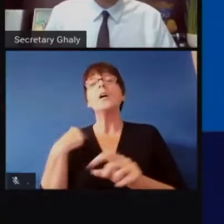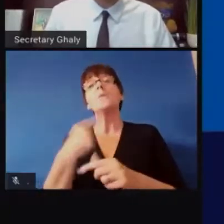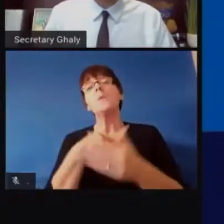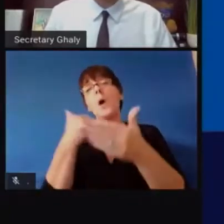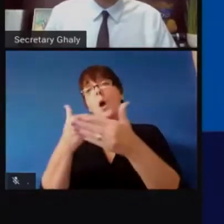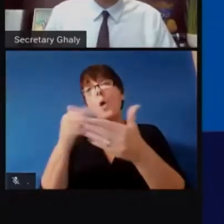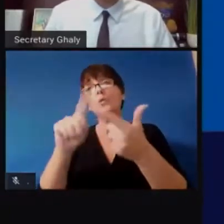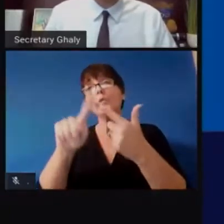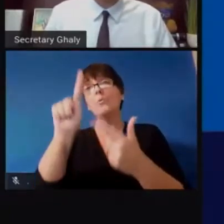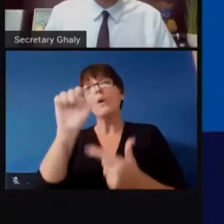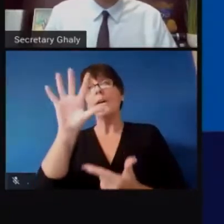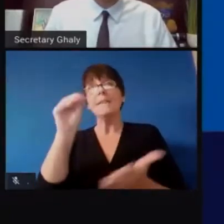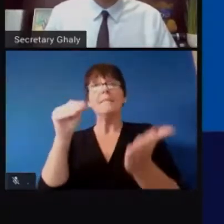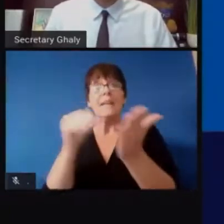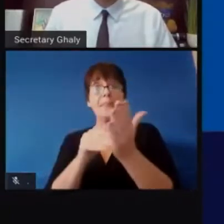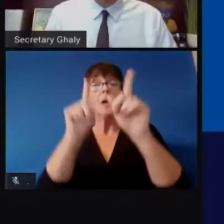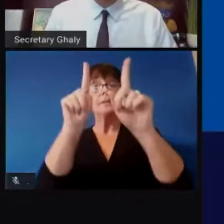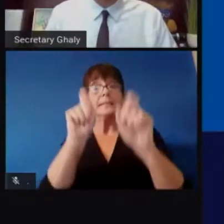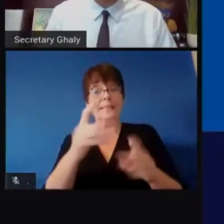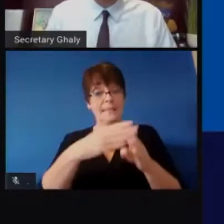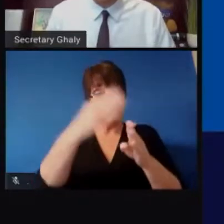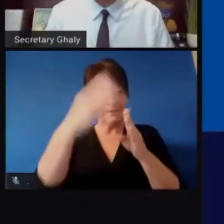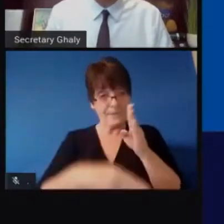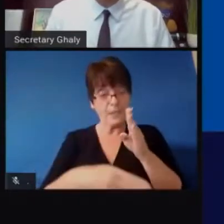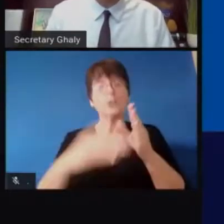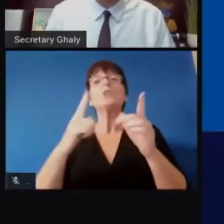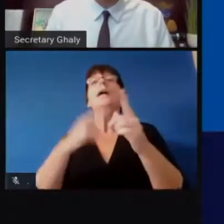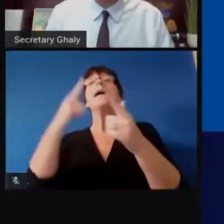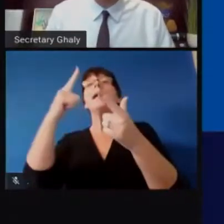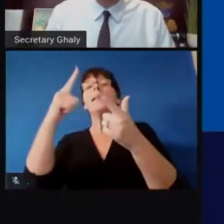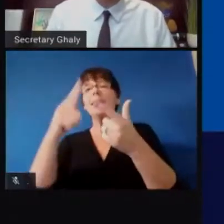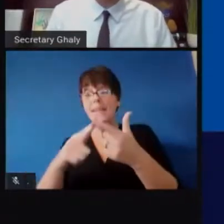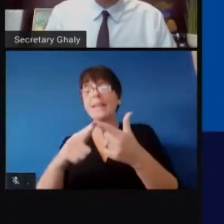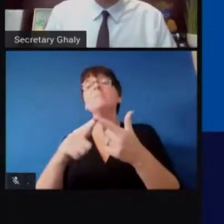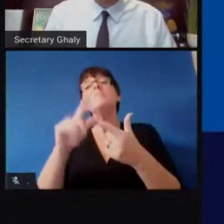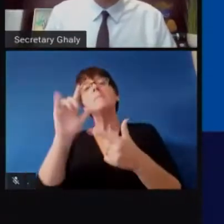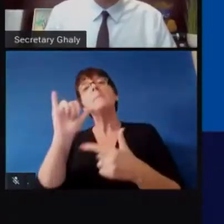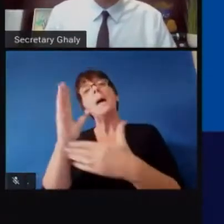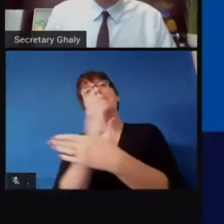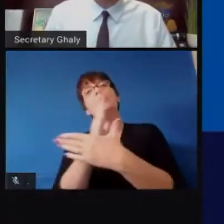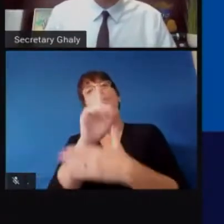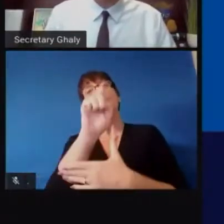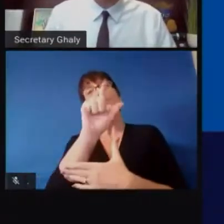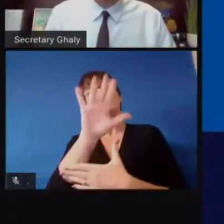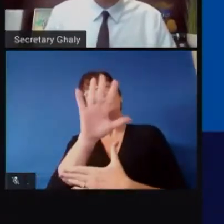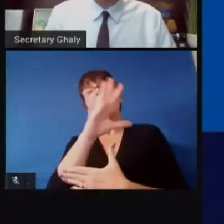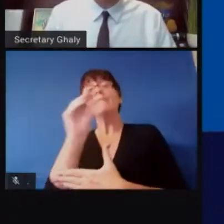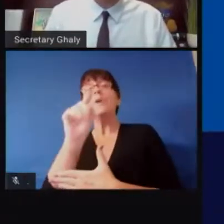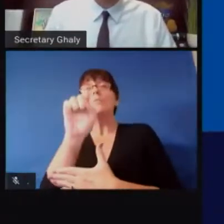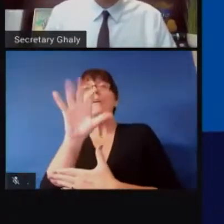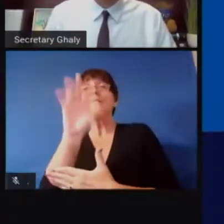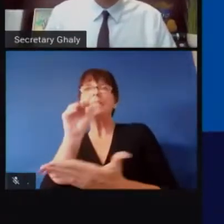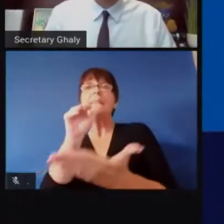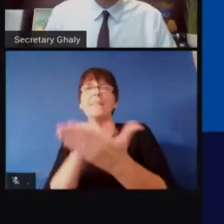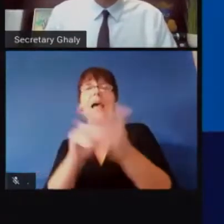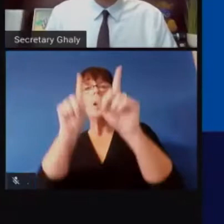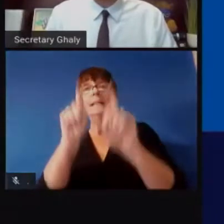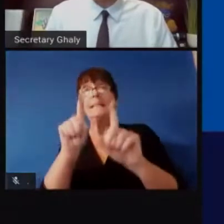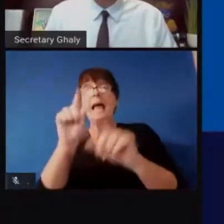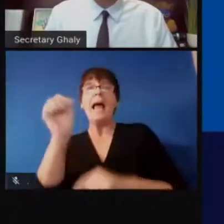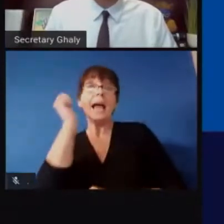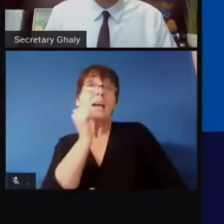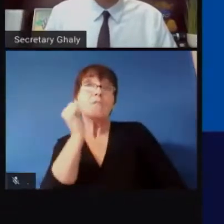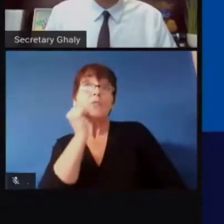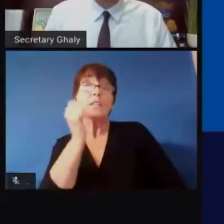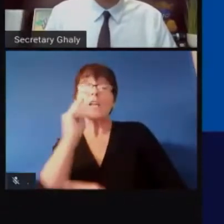to 150,000 tests done. And that is, between 125 and 150,000 tests a day for